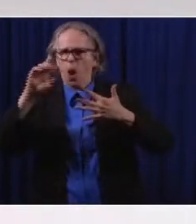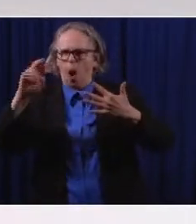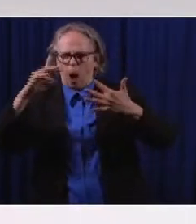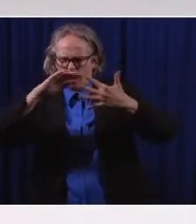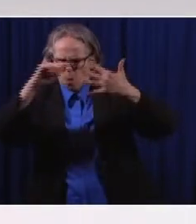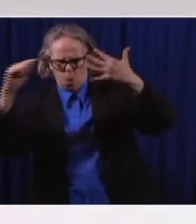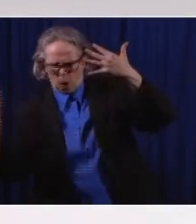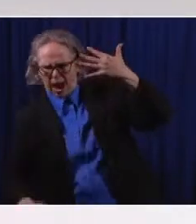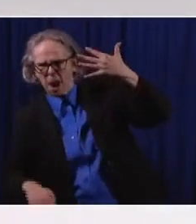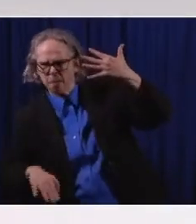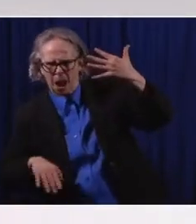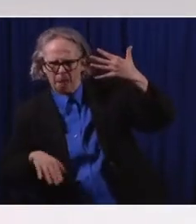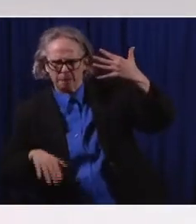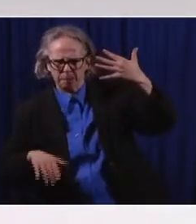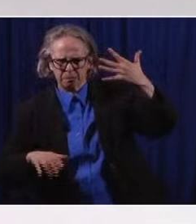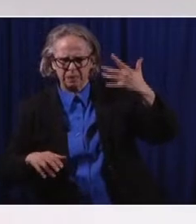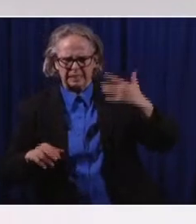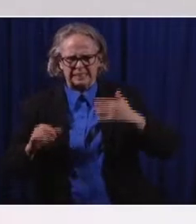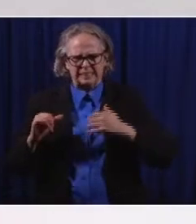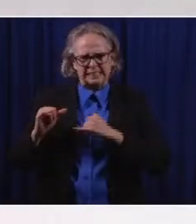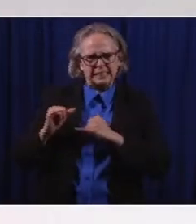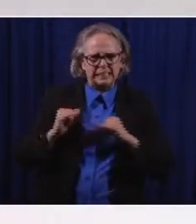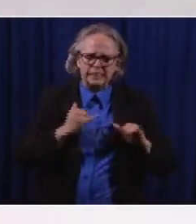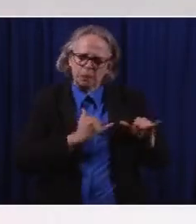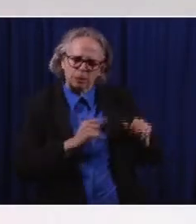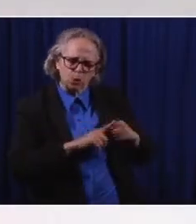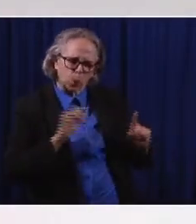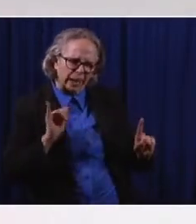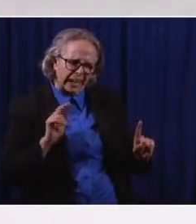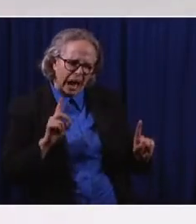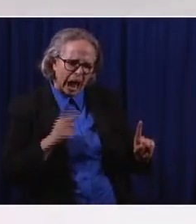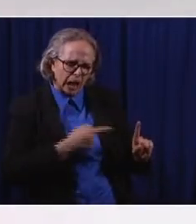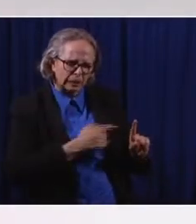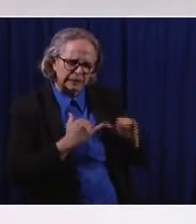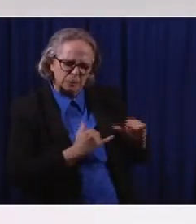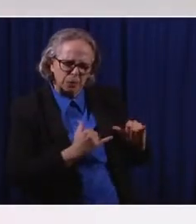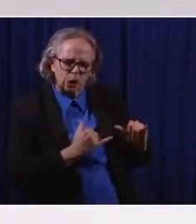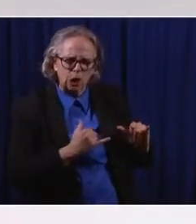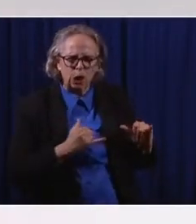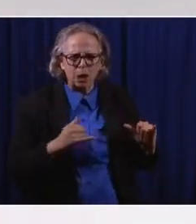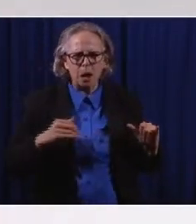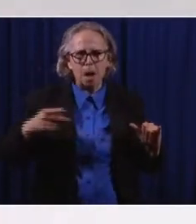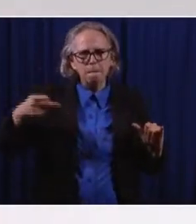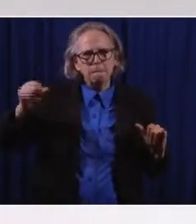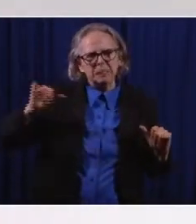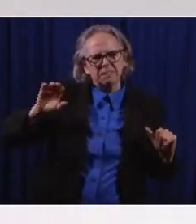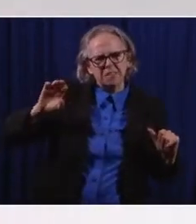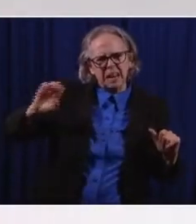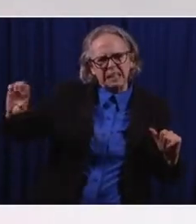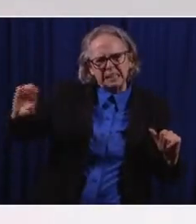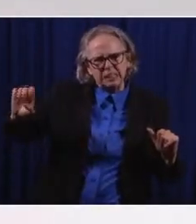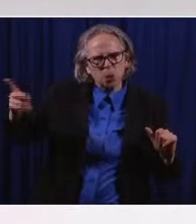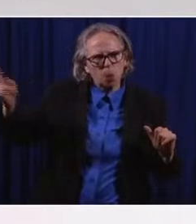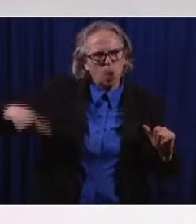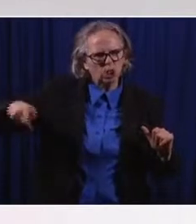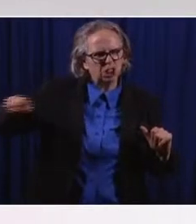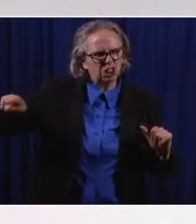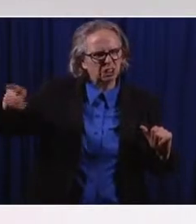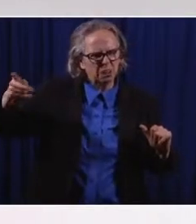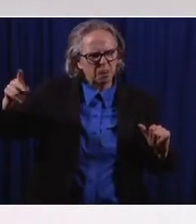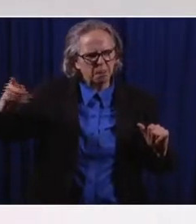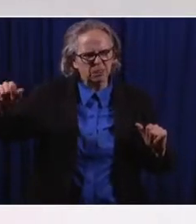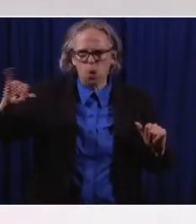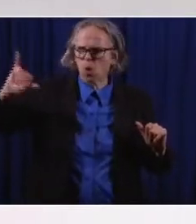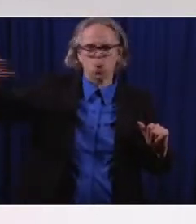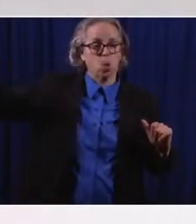and we're lower, of course, than Pennsylvania, and much lower than New York.